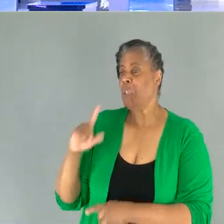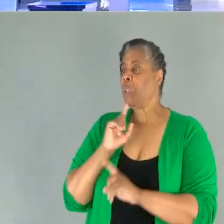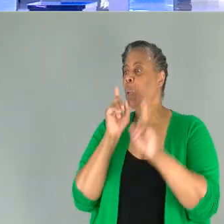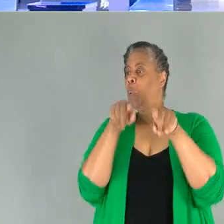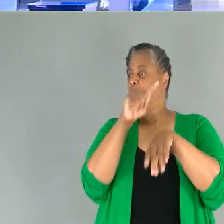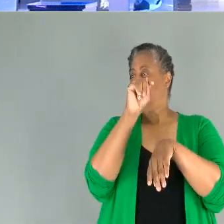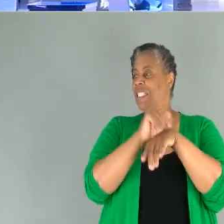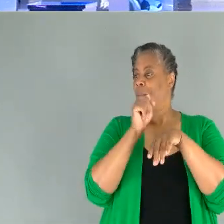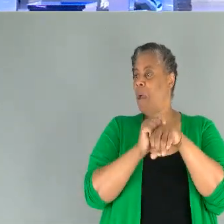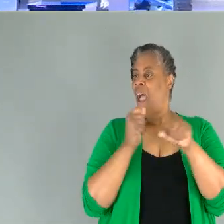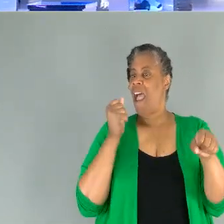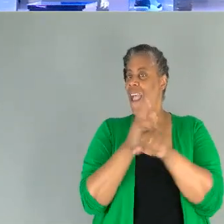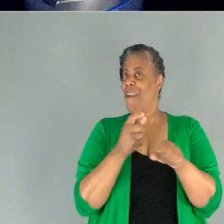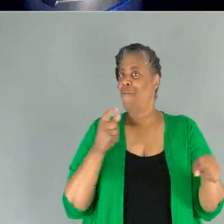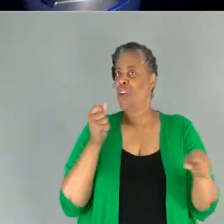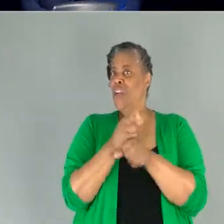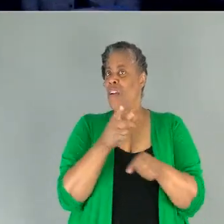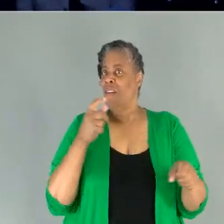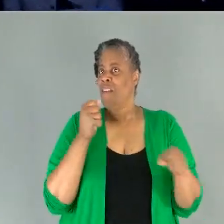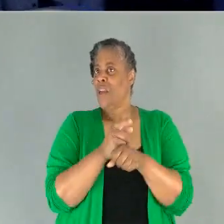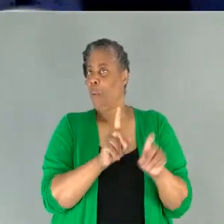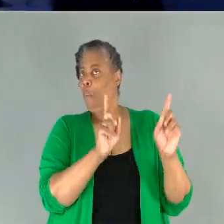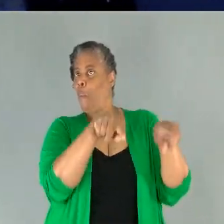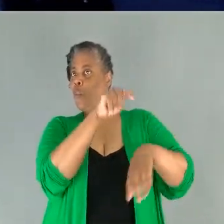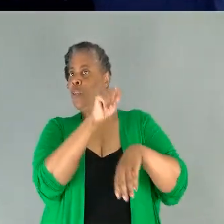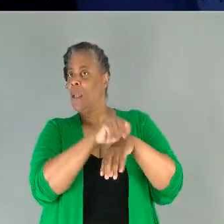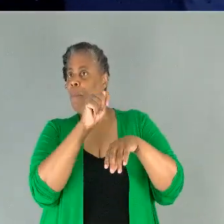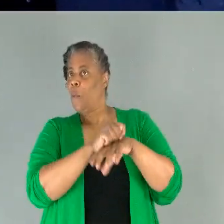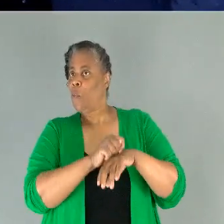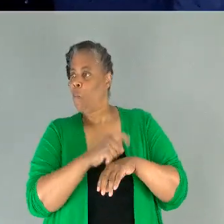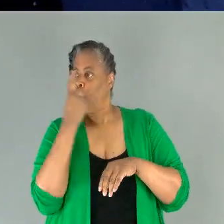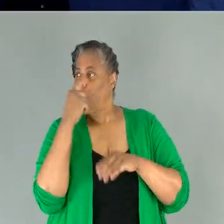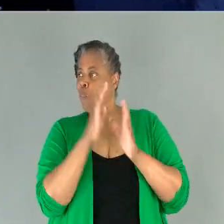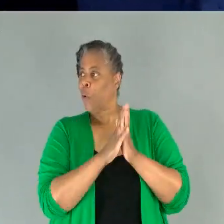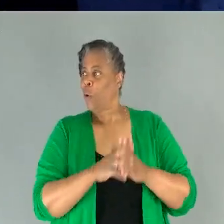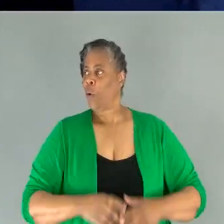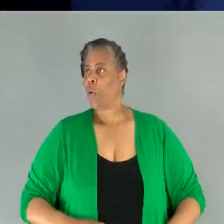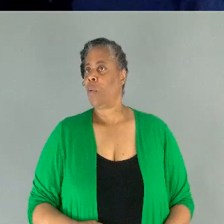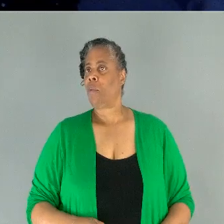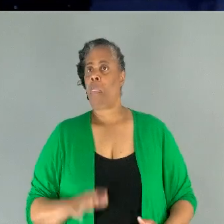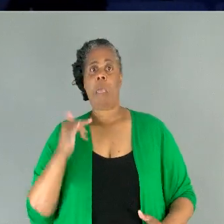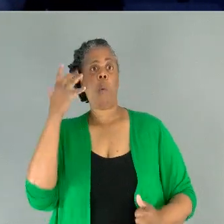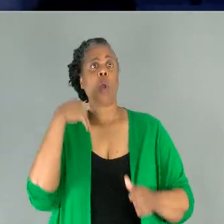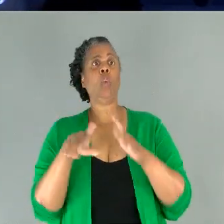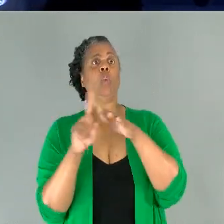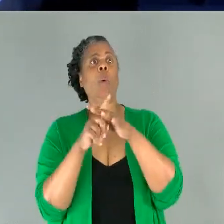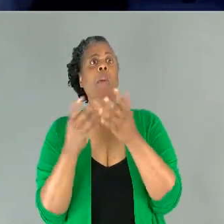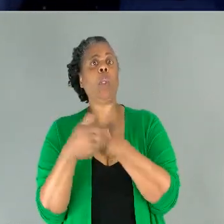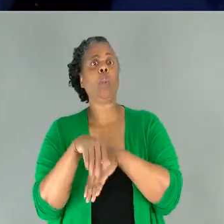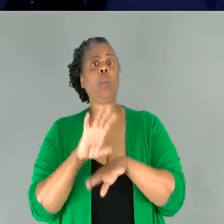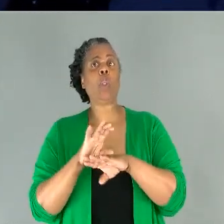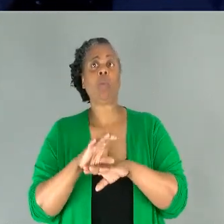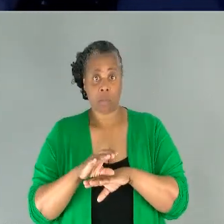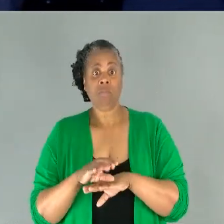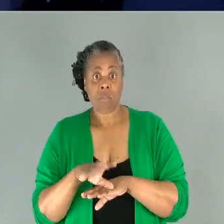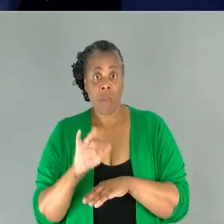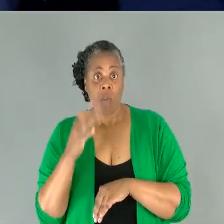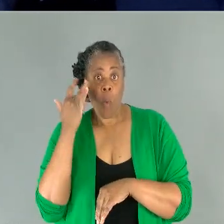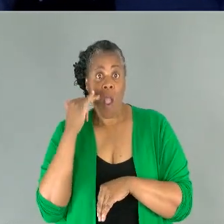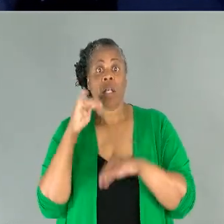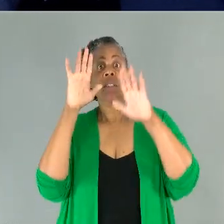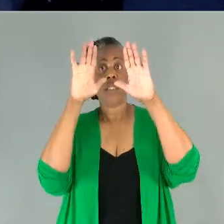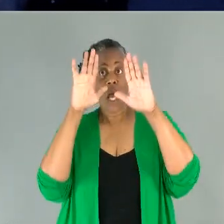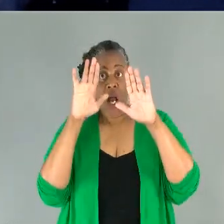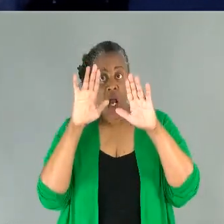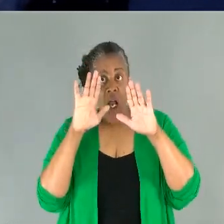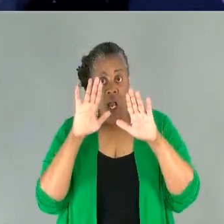temple year after year. It's the reason why you show up to Jubilee